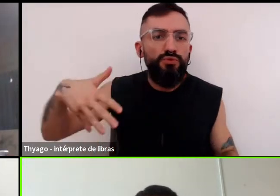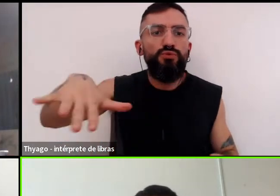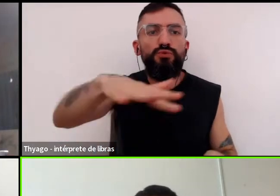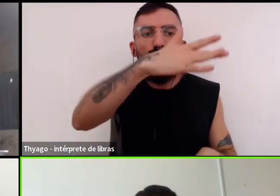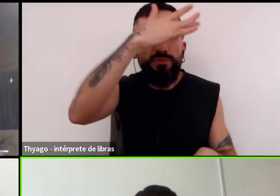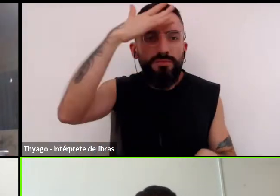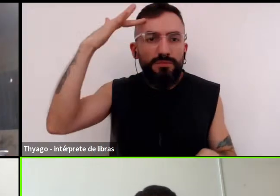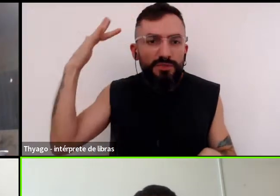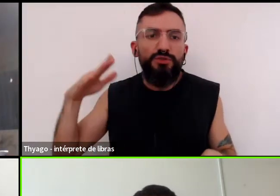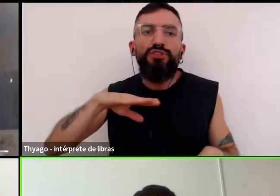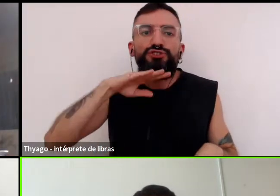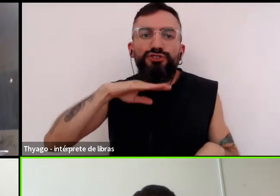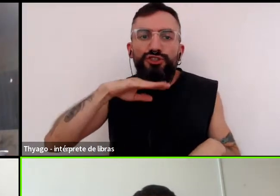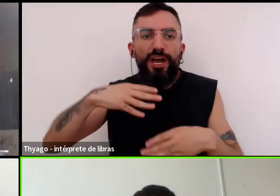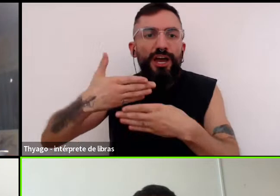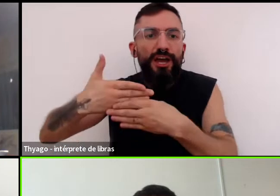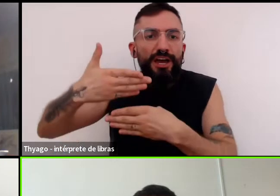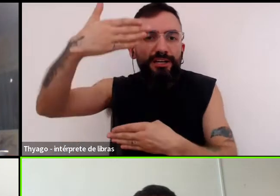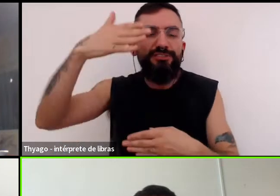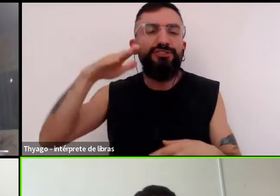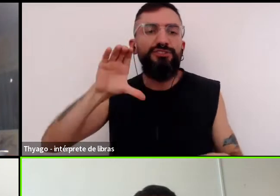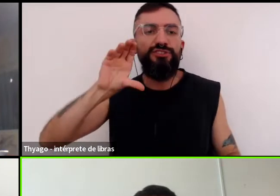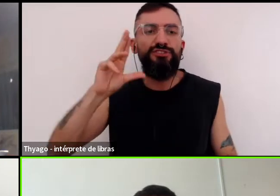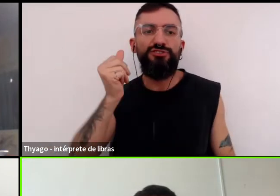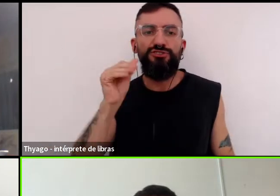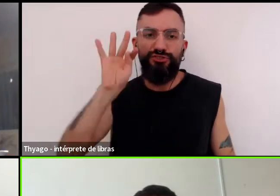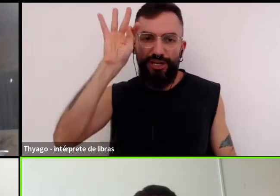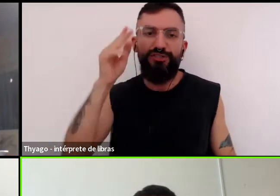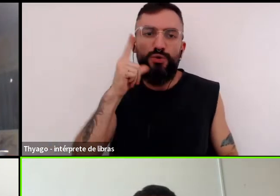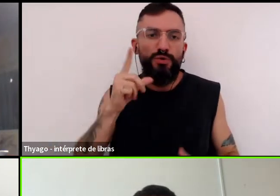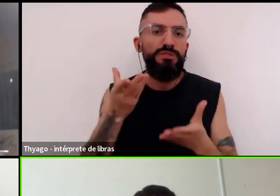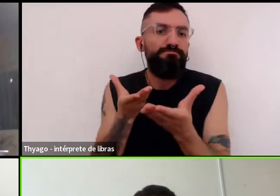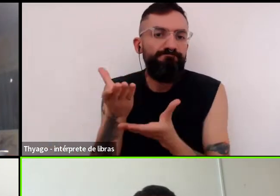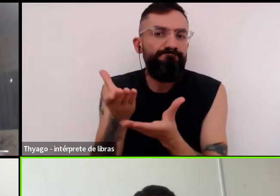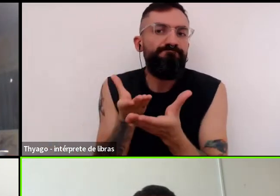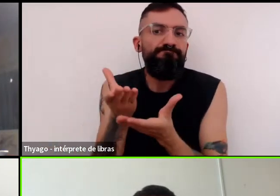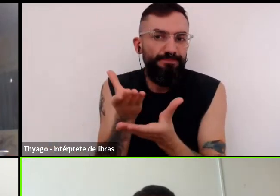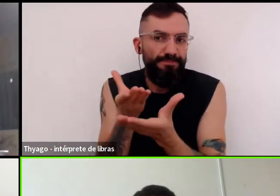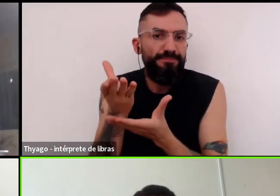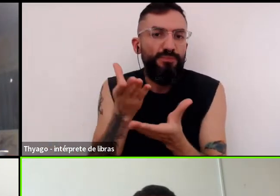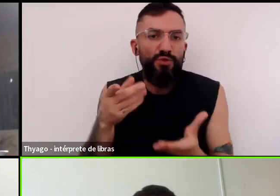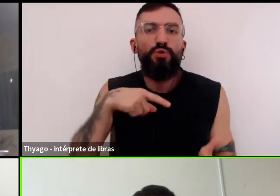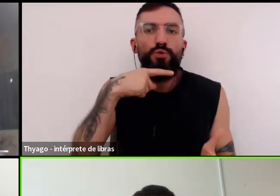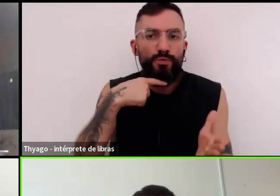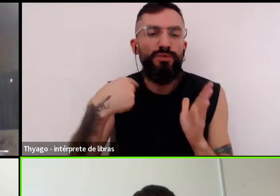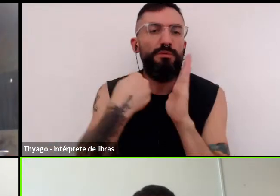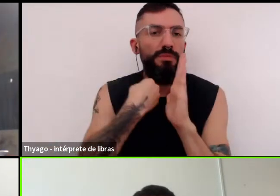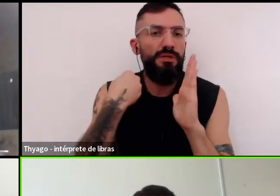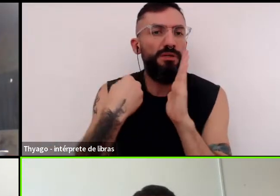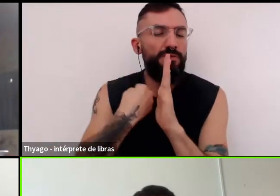chat at our channel on YouTube. I would like to